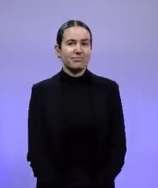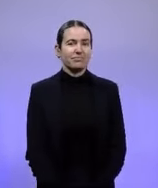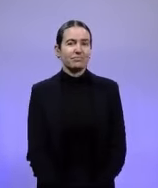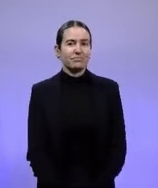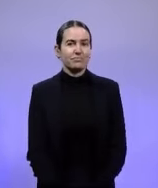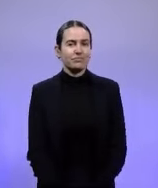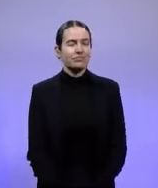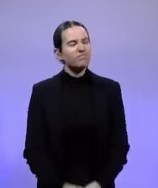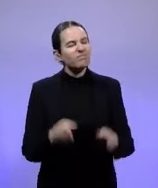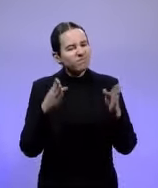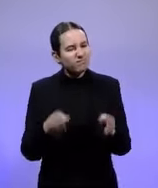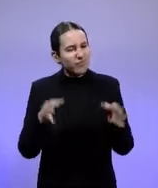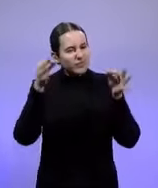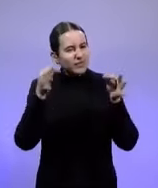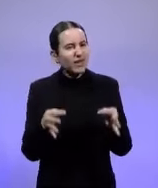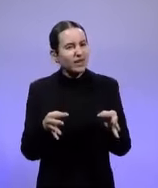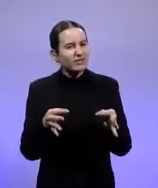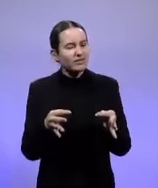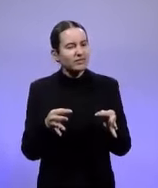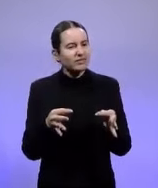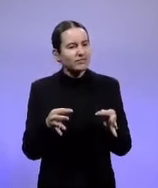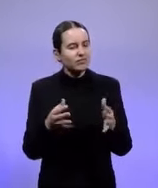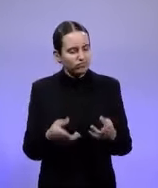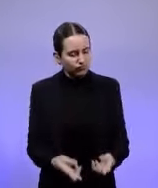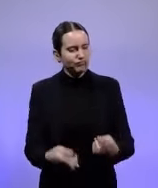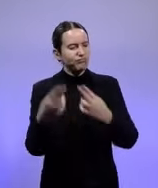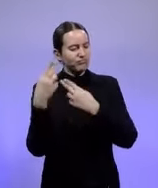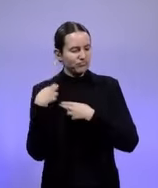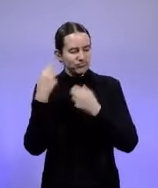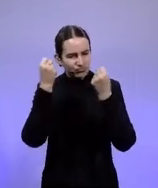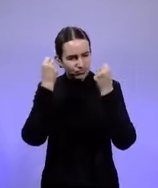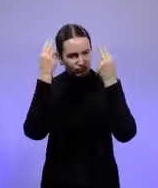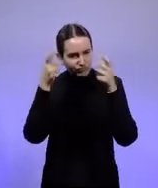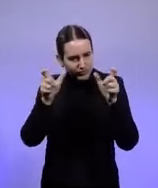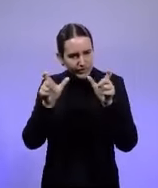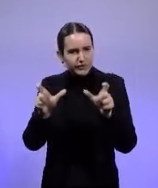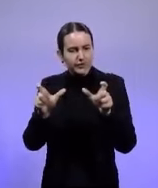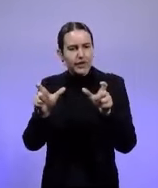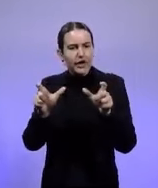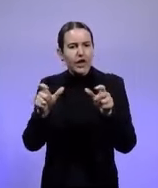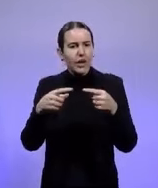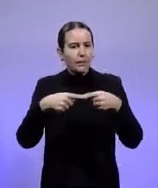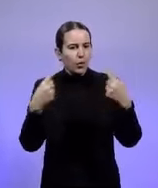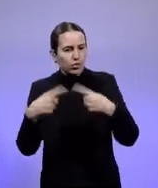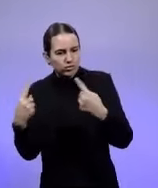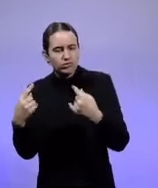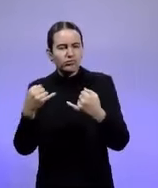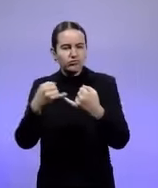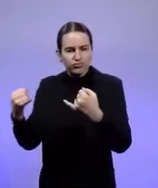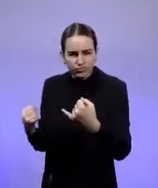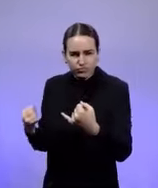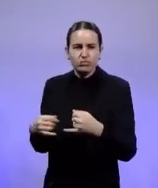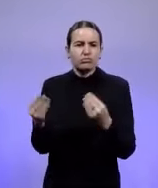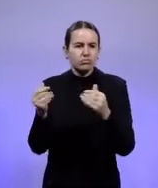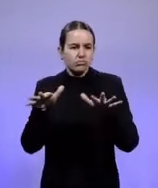we undertake the fight to defend our borders, our territory, our